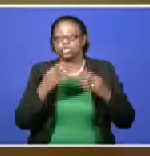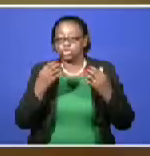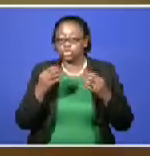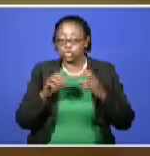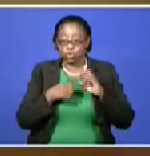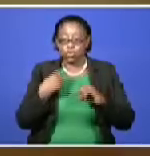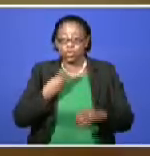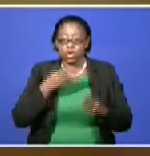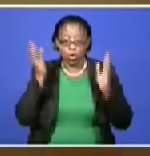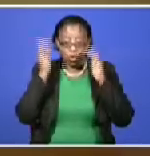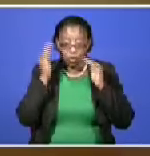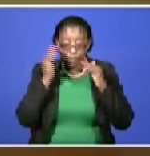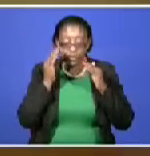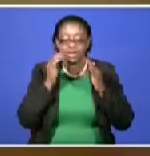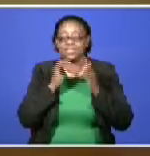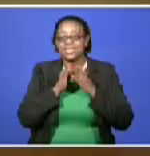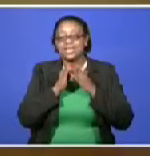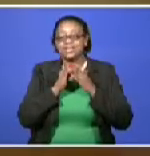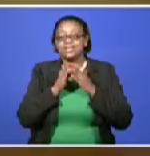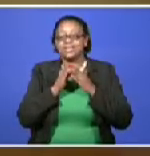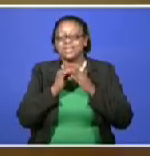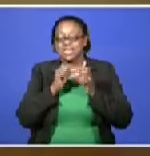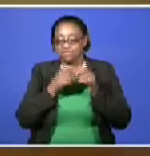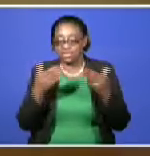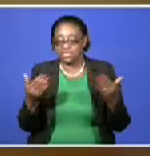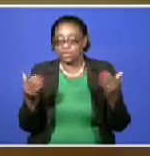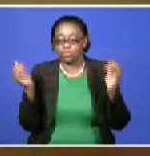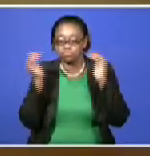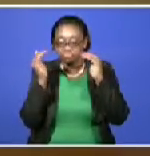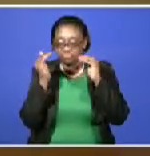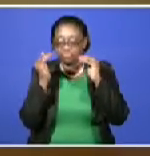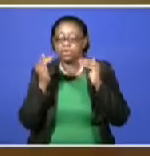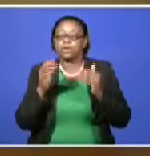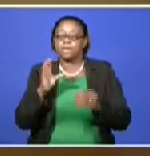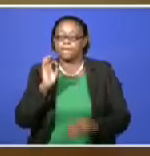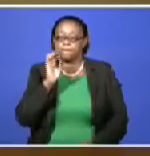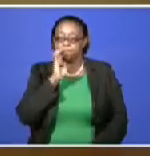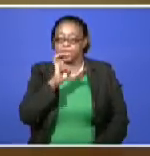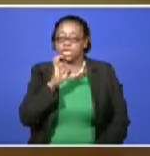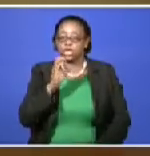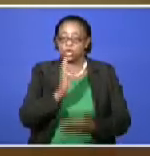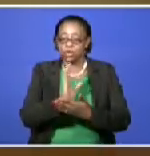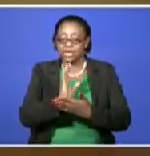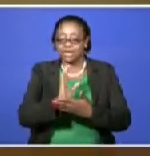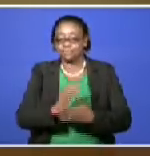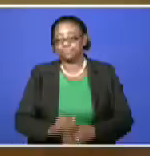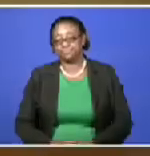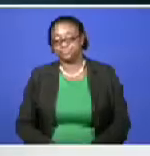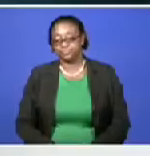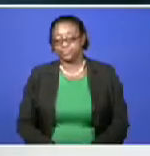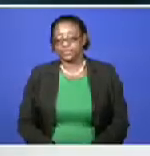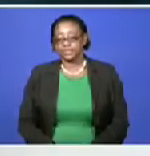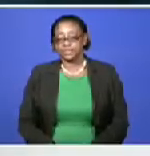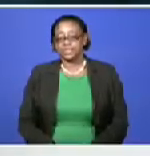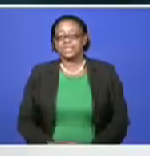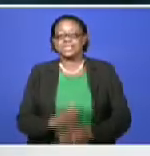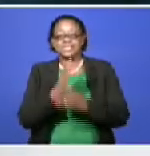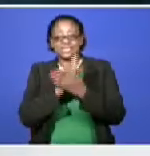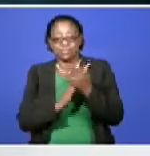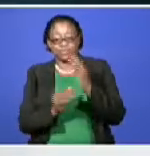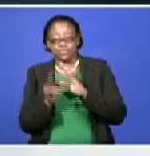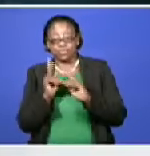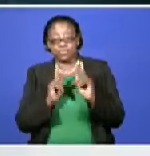hopeful that a fair resolution is going to be brought between the power company and those businesses. So very quickly, some of those